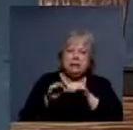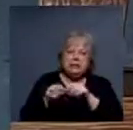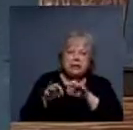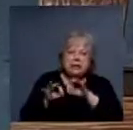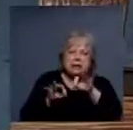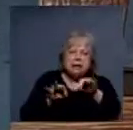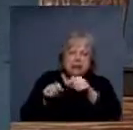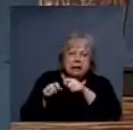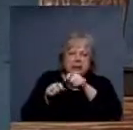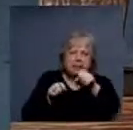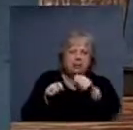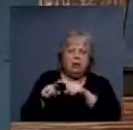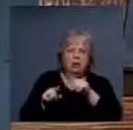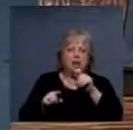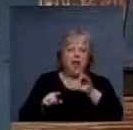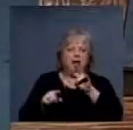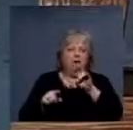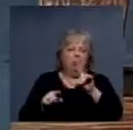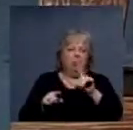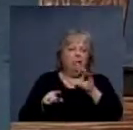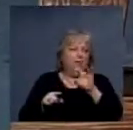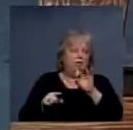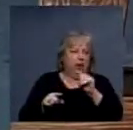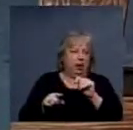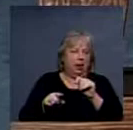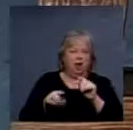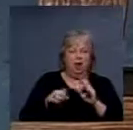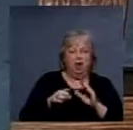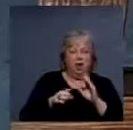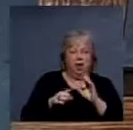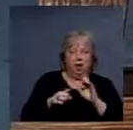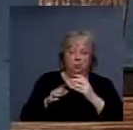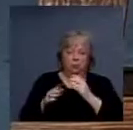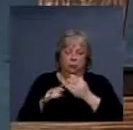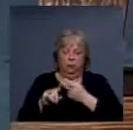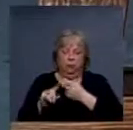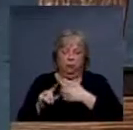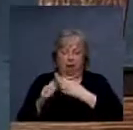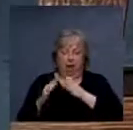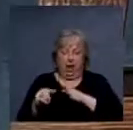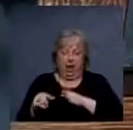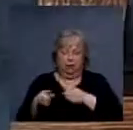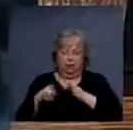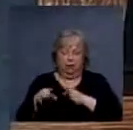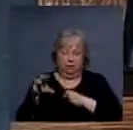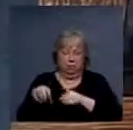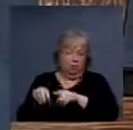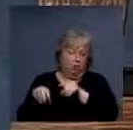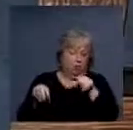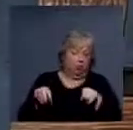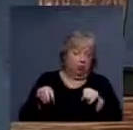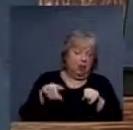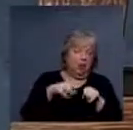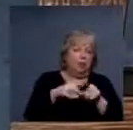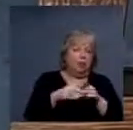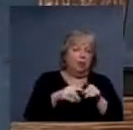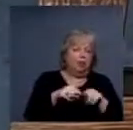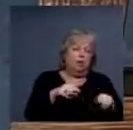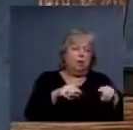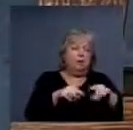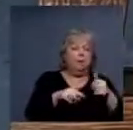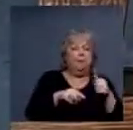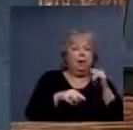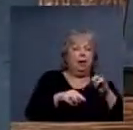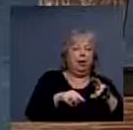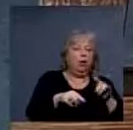but Mr. Clark's house, if you walk across the street from my house, there's Mr. Clark's, and you go through his backyard, and just right across the